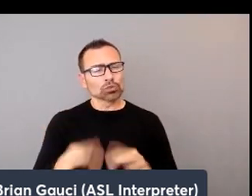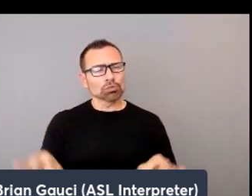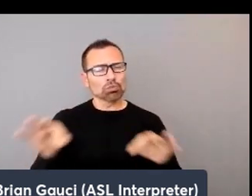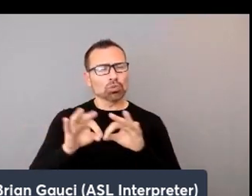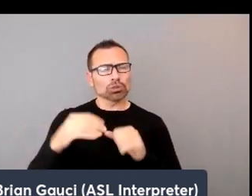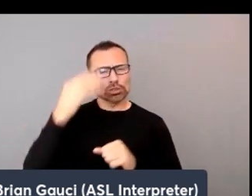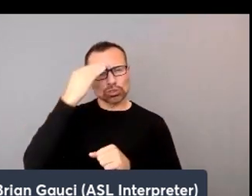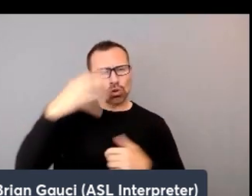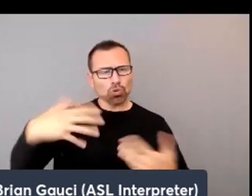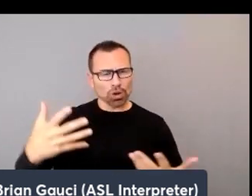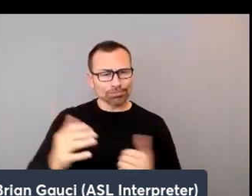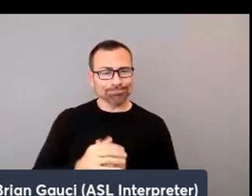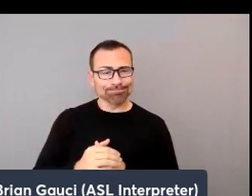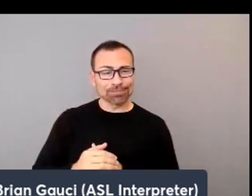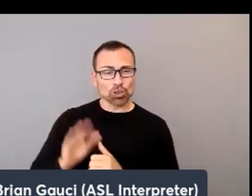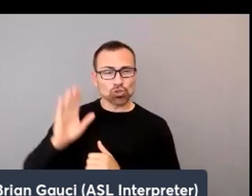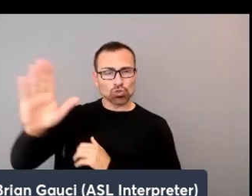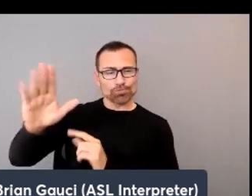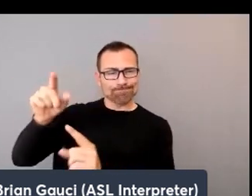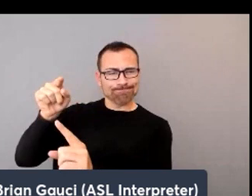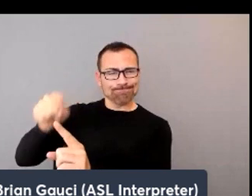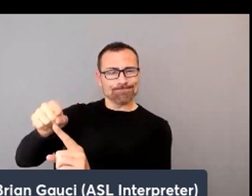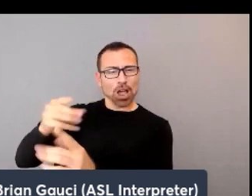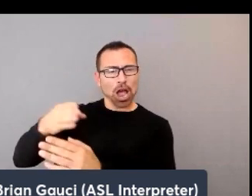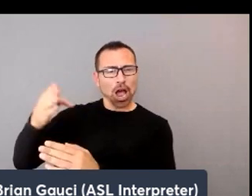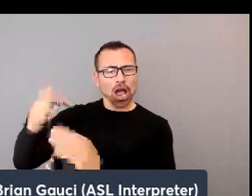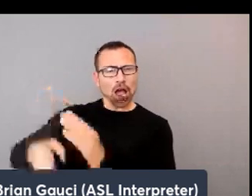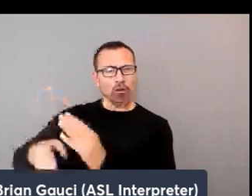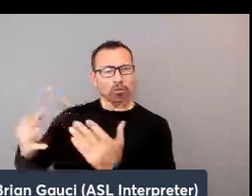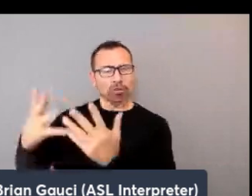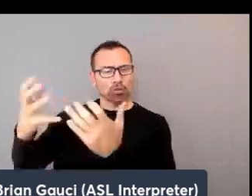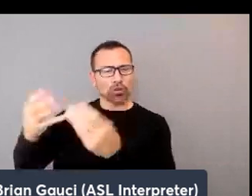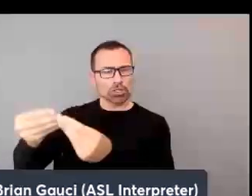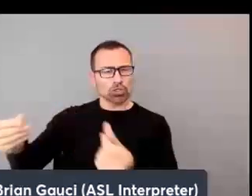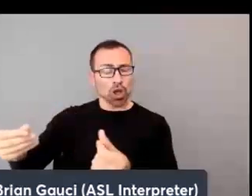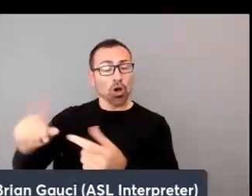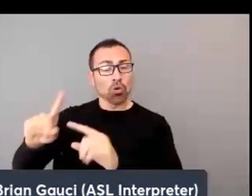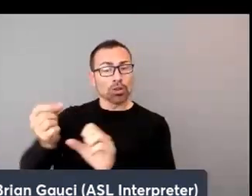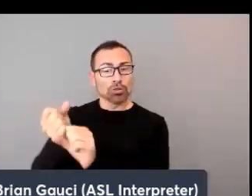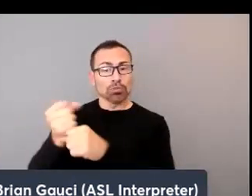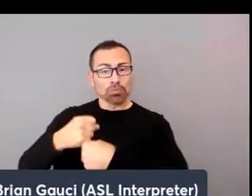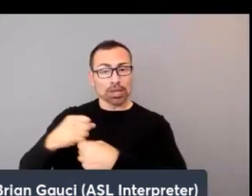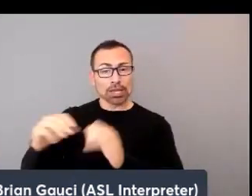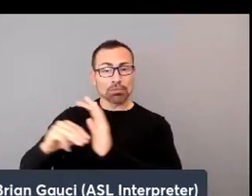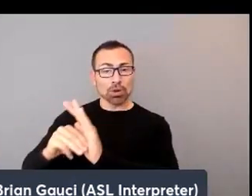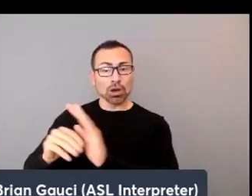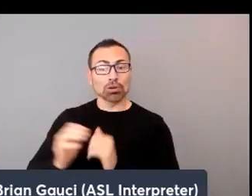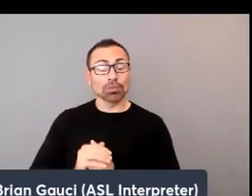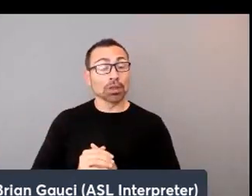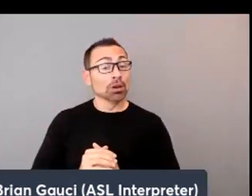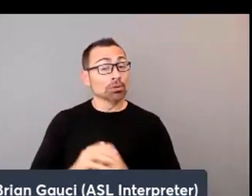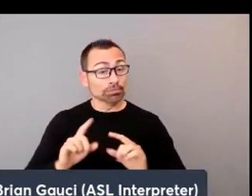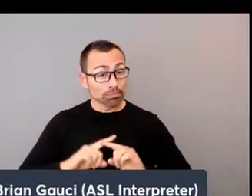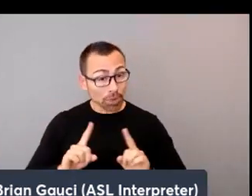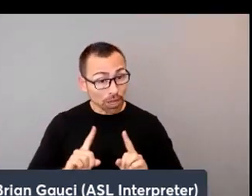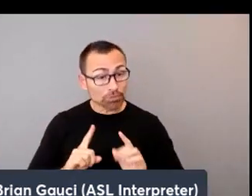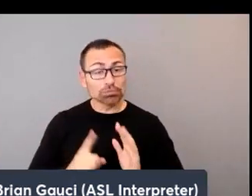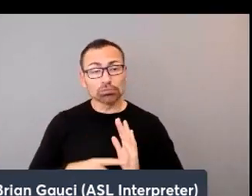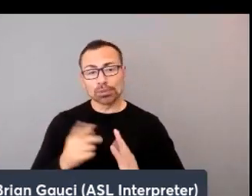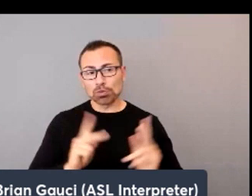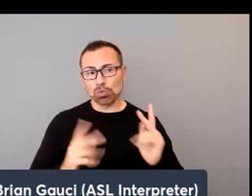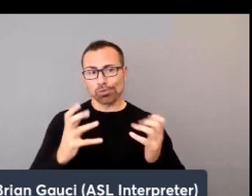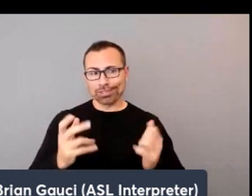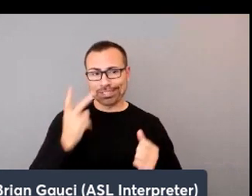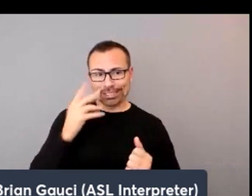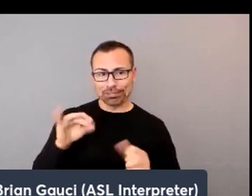solve when you set out to create a model. But sometimes people, want to see if they can solve a problem, but they just